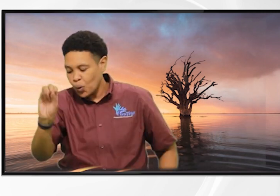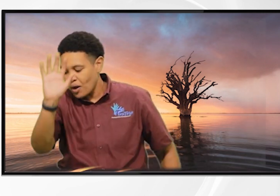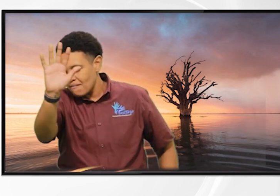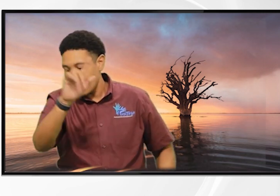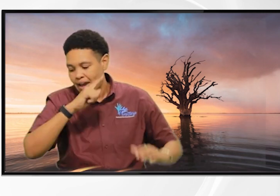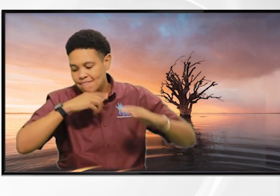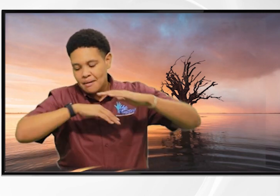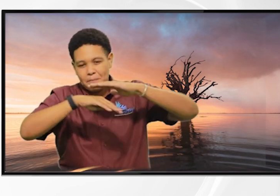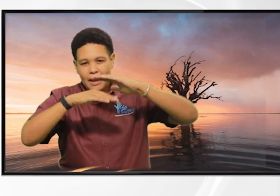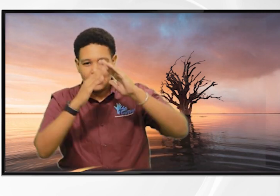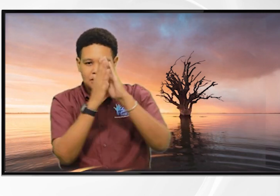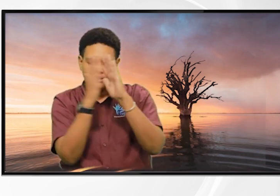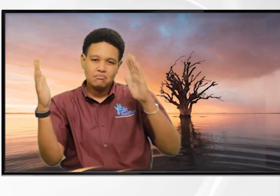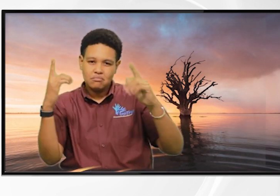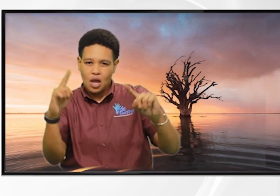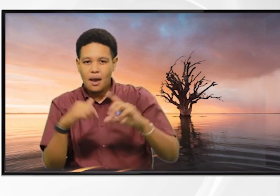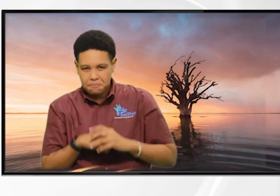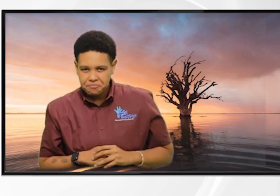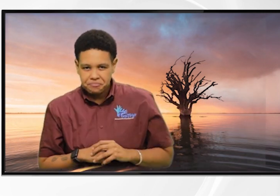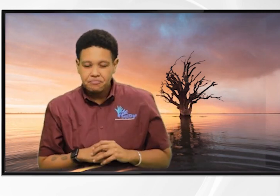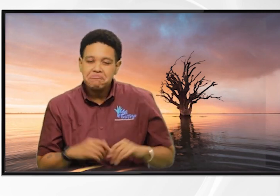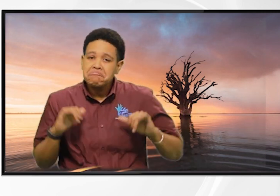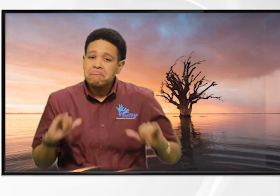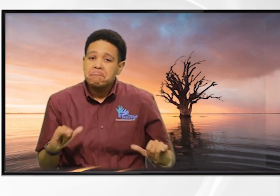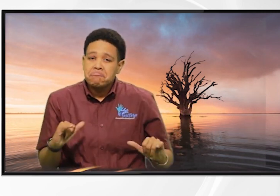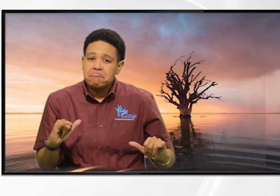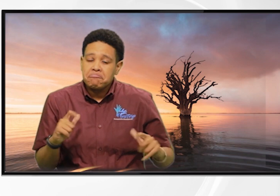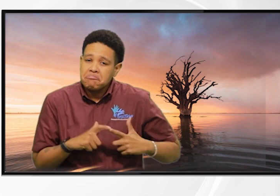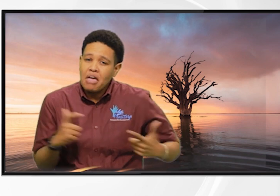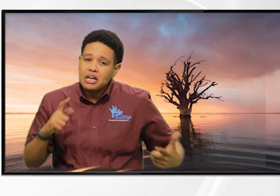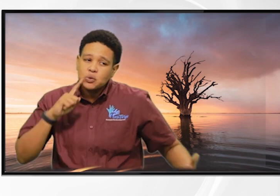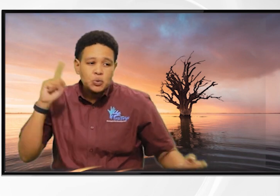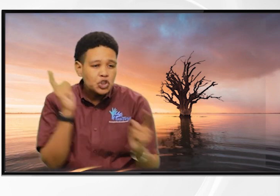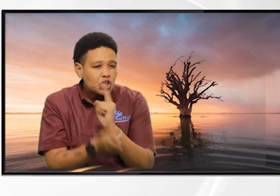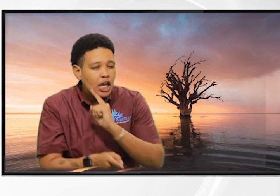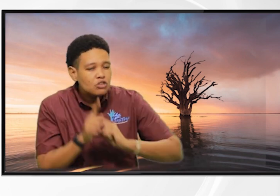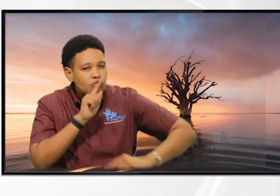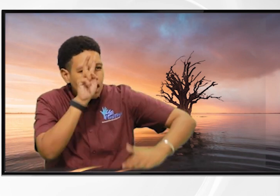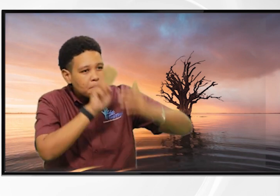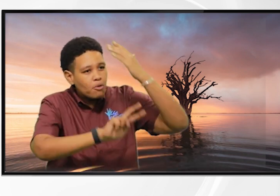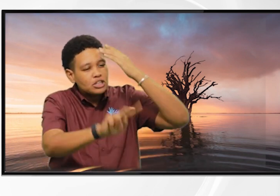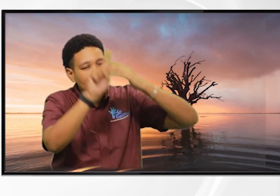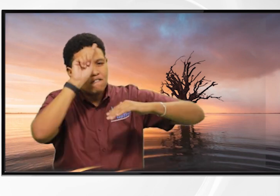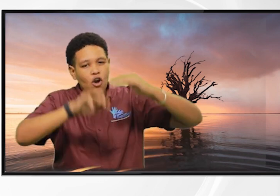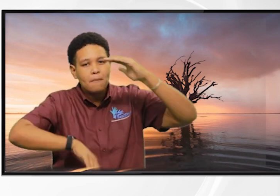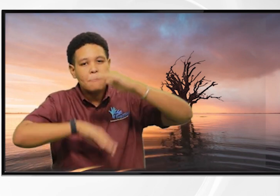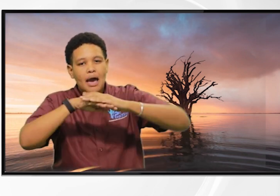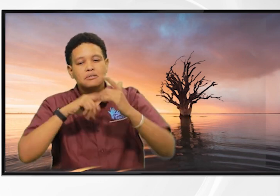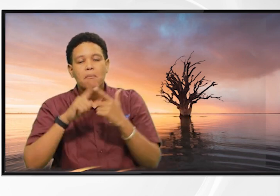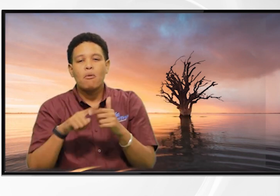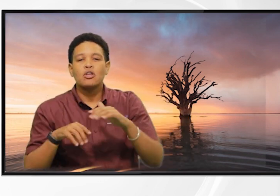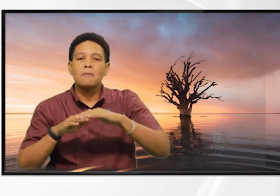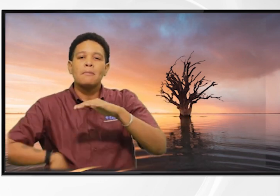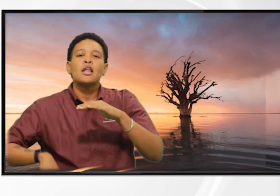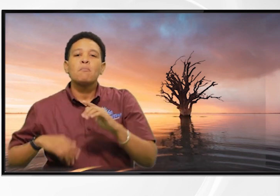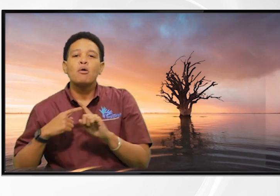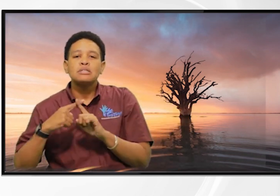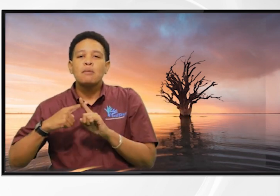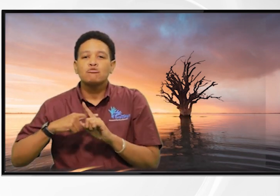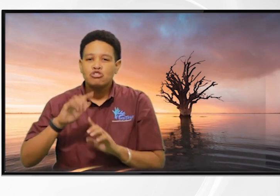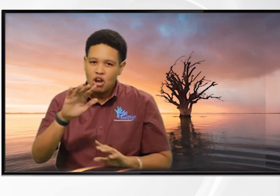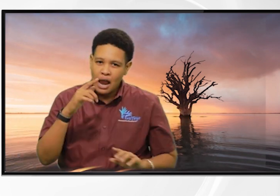2005 baseline. Similar magnitude changes are projected for maximum and minimum